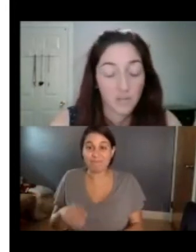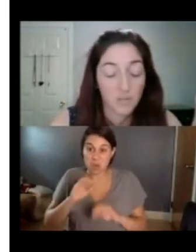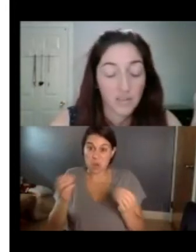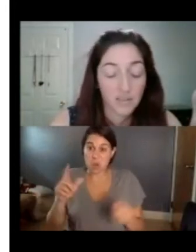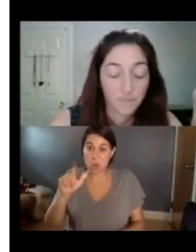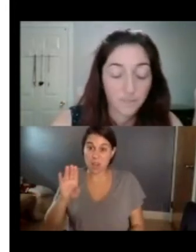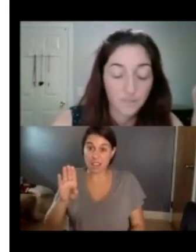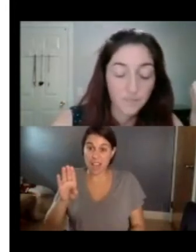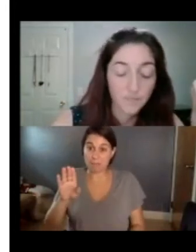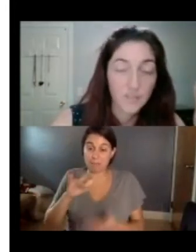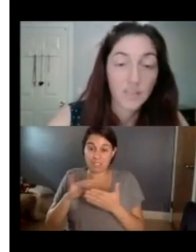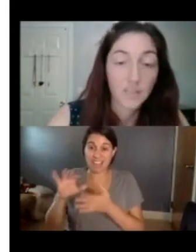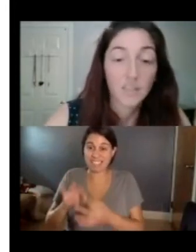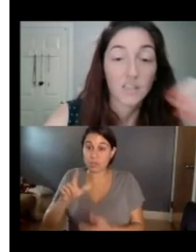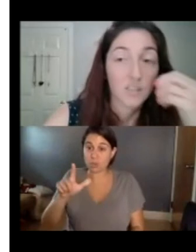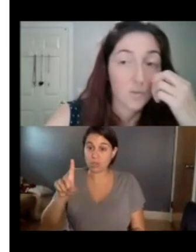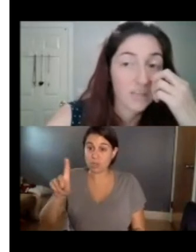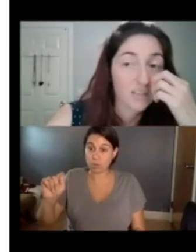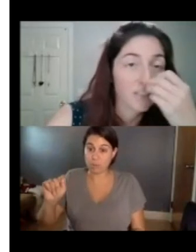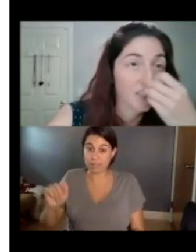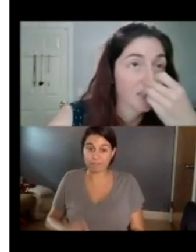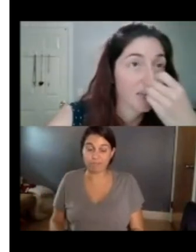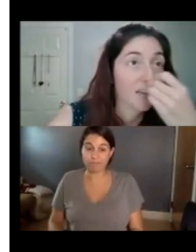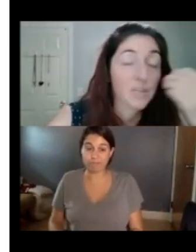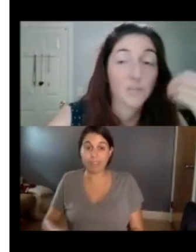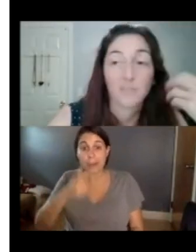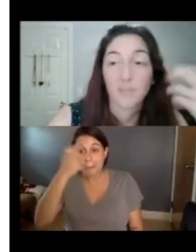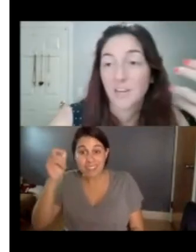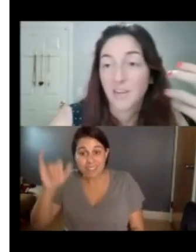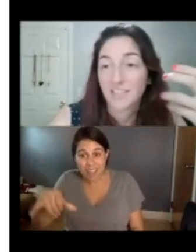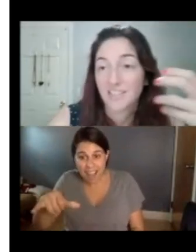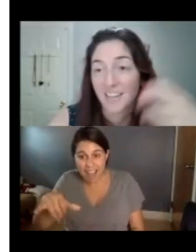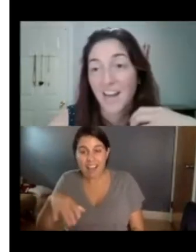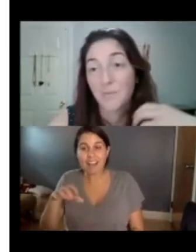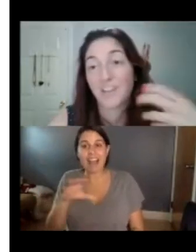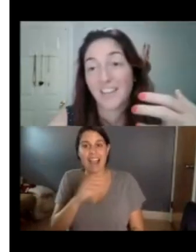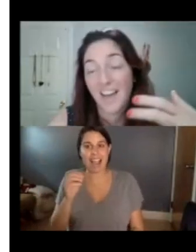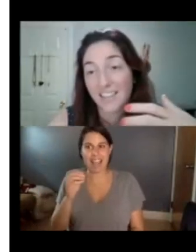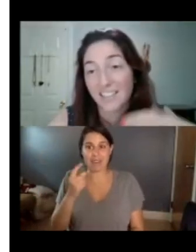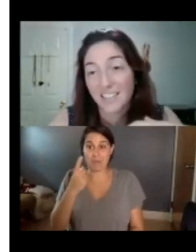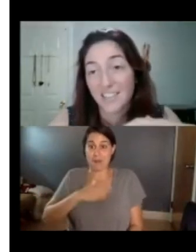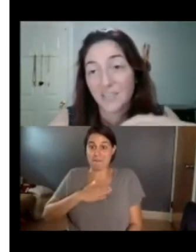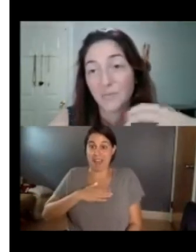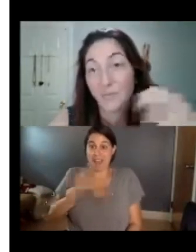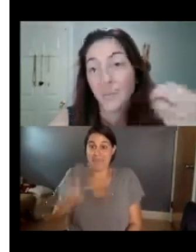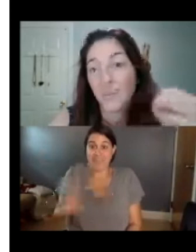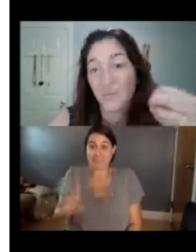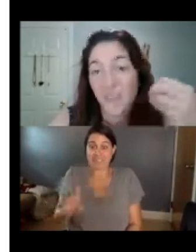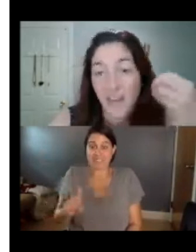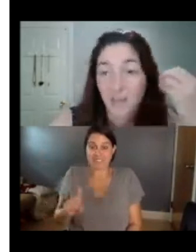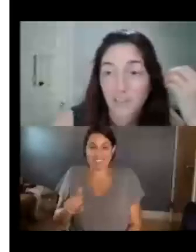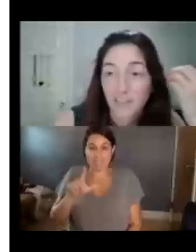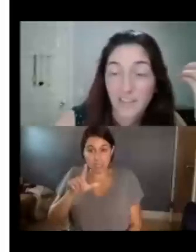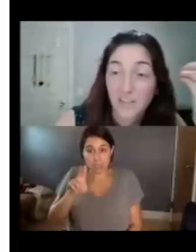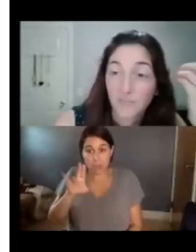lucid dreaming treatment. So because of this, and because one of the main questions that I want to ask is lucid